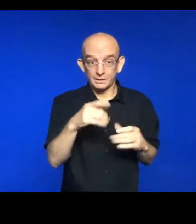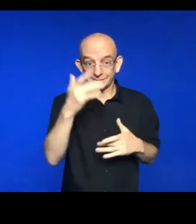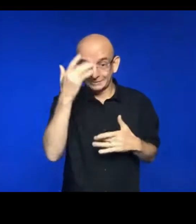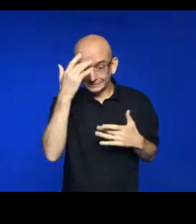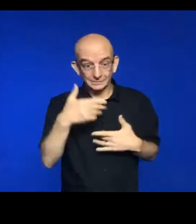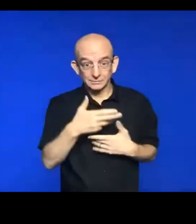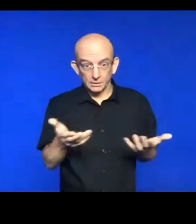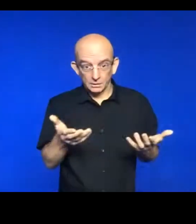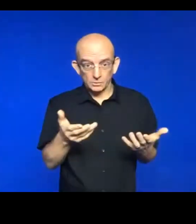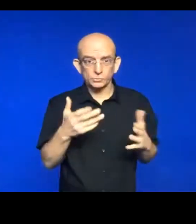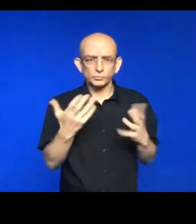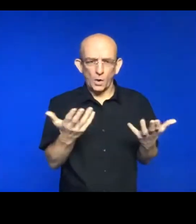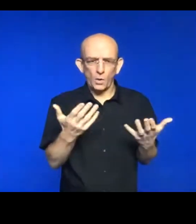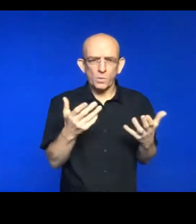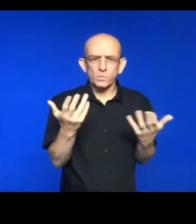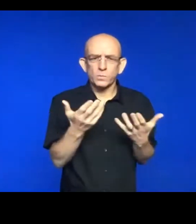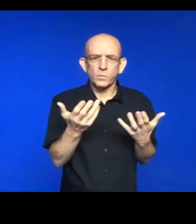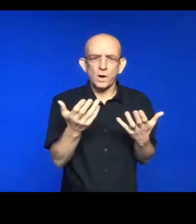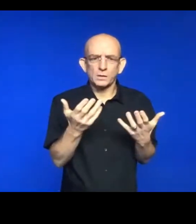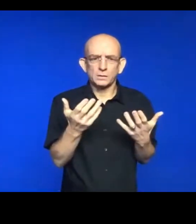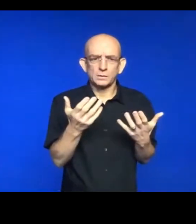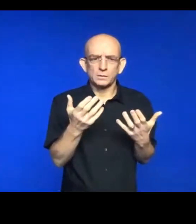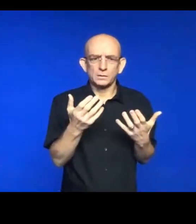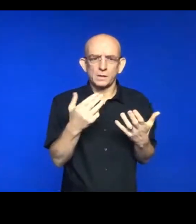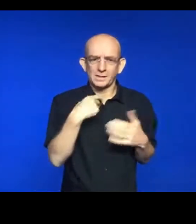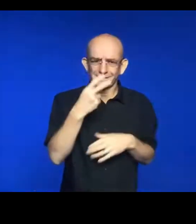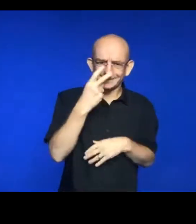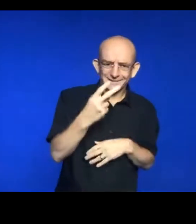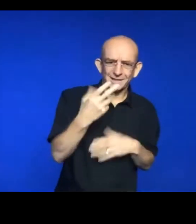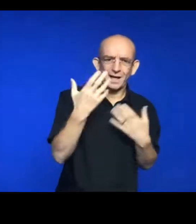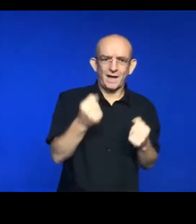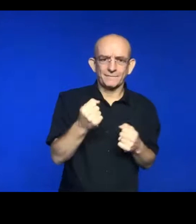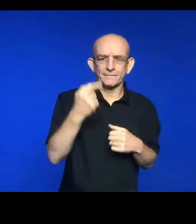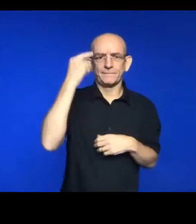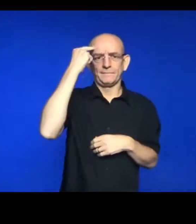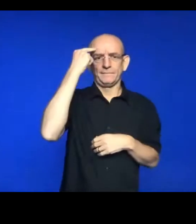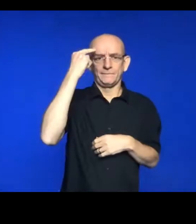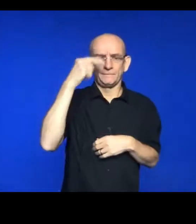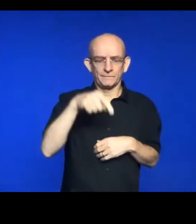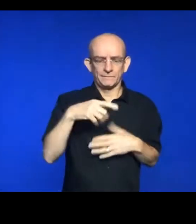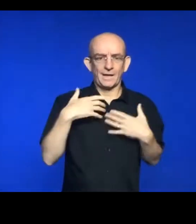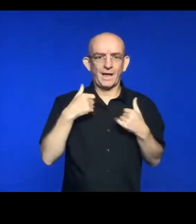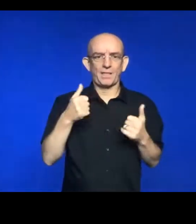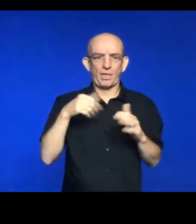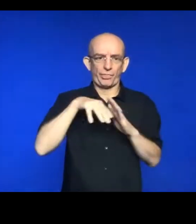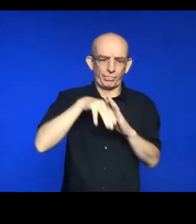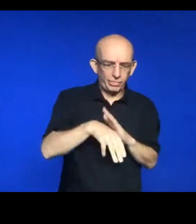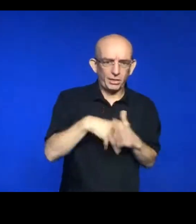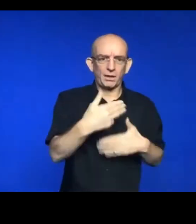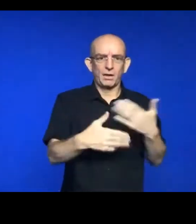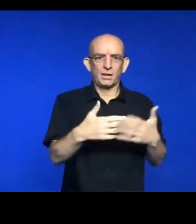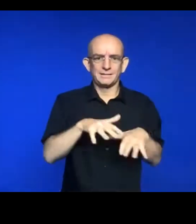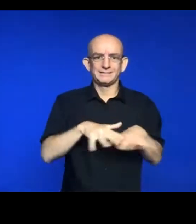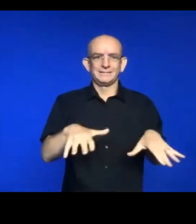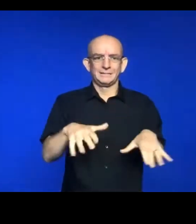of the pandemic, and even when we come out of the pandemic. So what are the